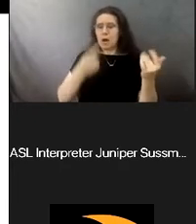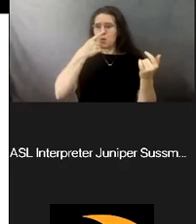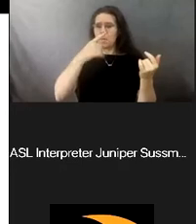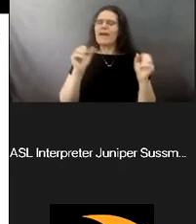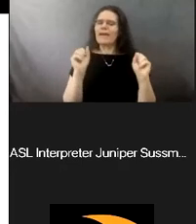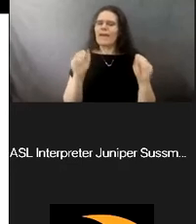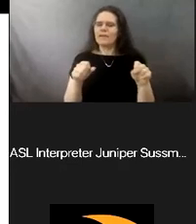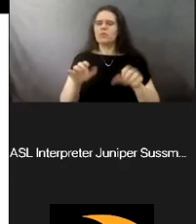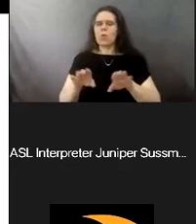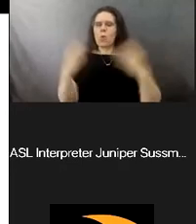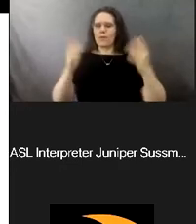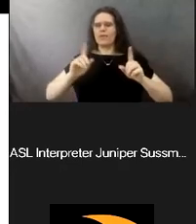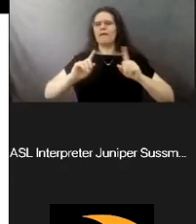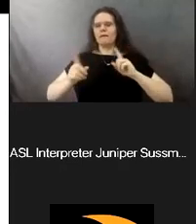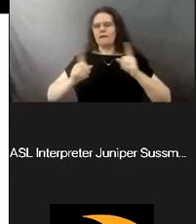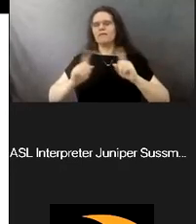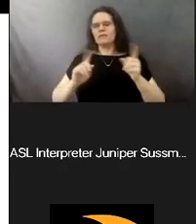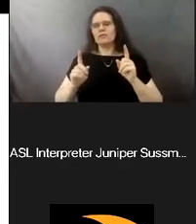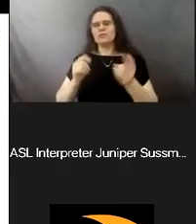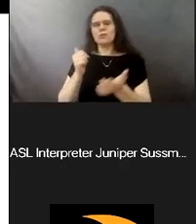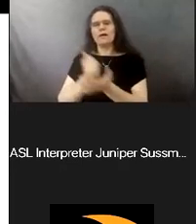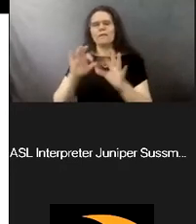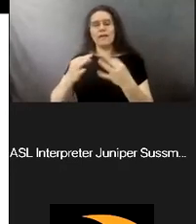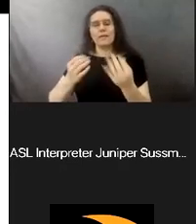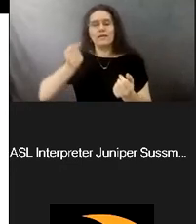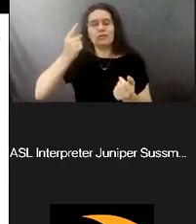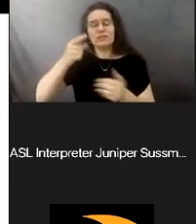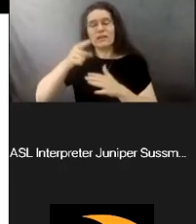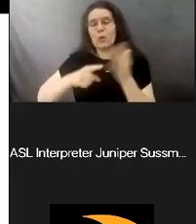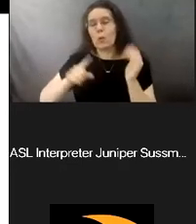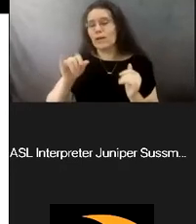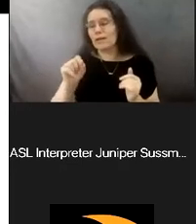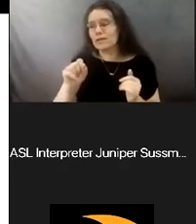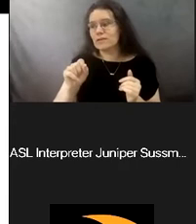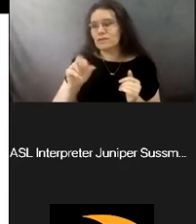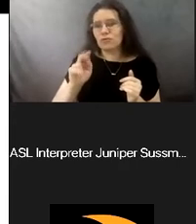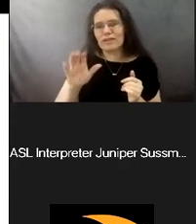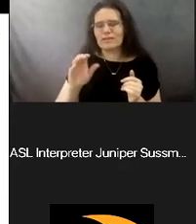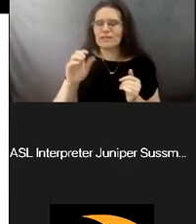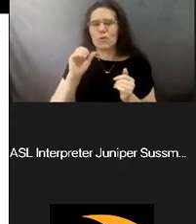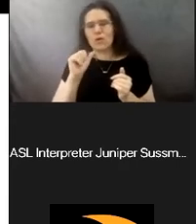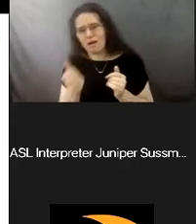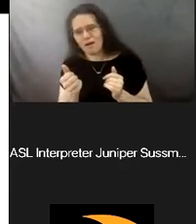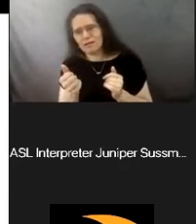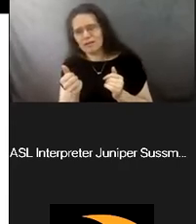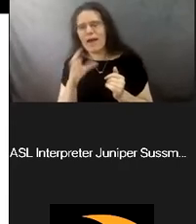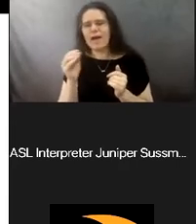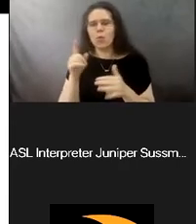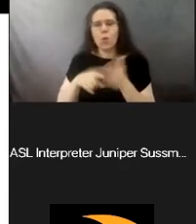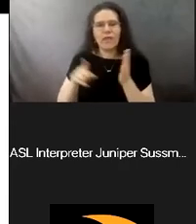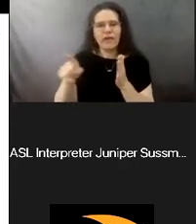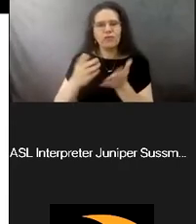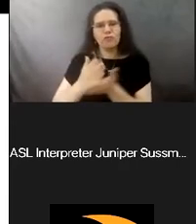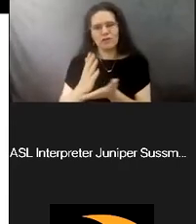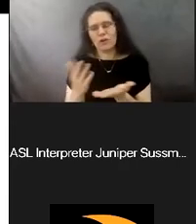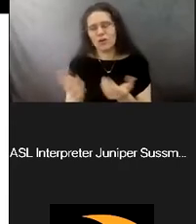that conversation started and figuring out what can be done. I think the other big thing too is making sure, don't assume that Maria